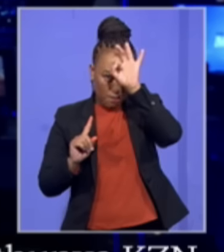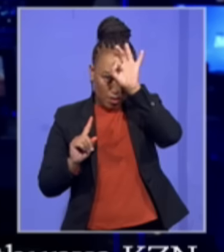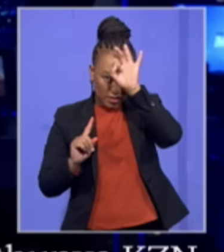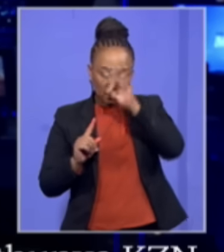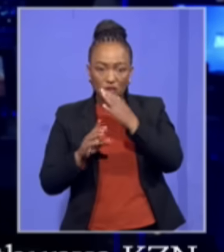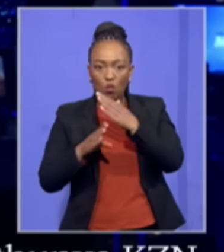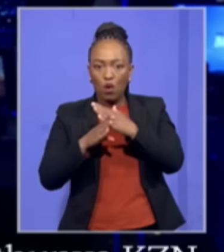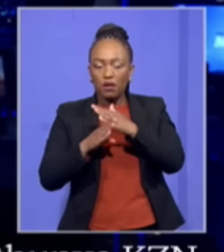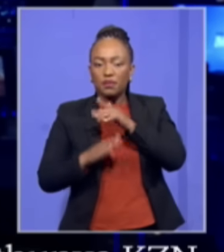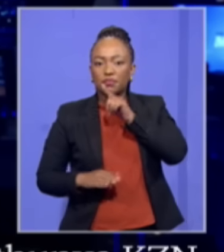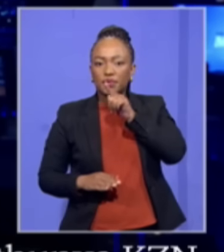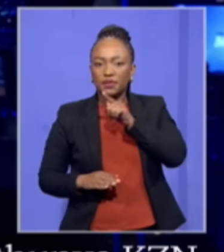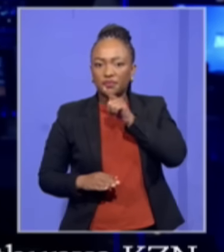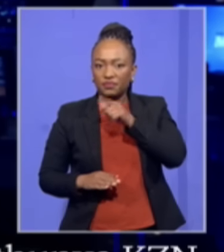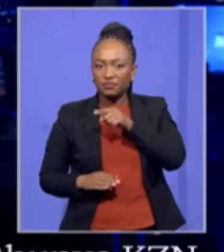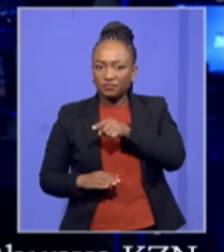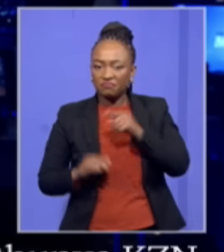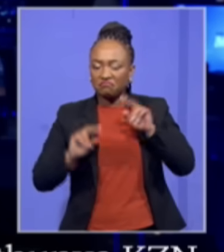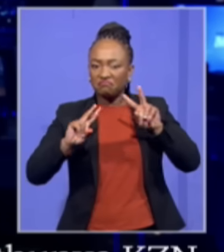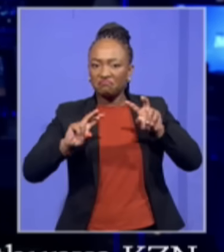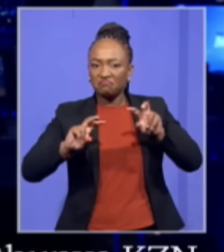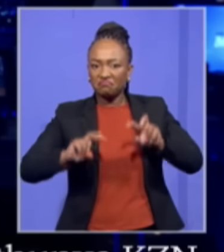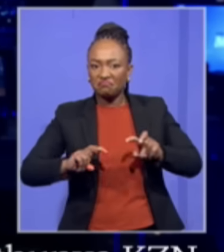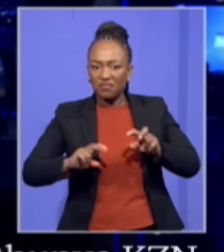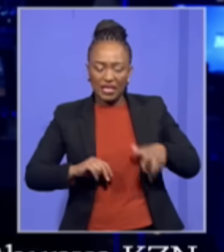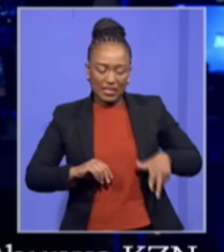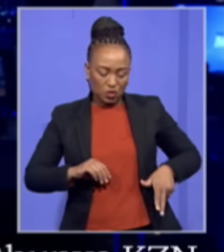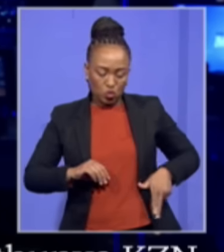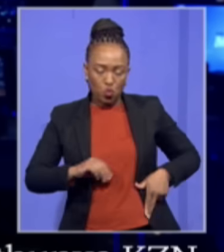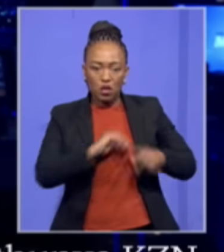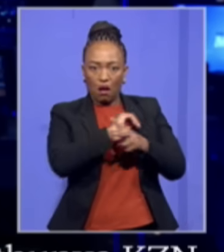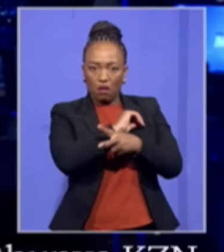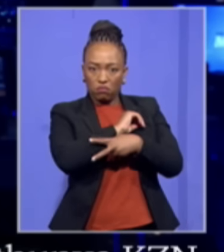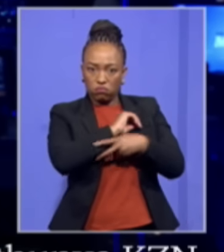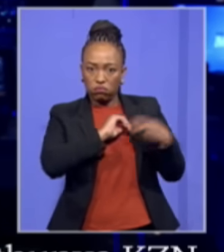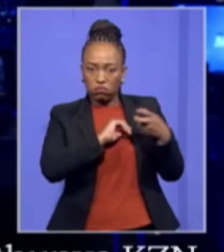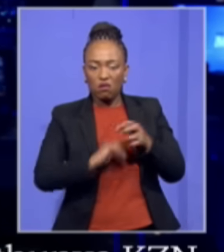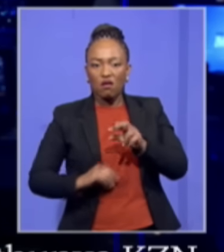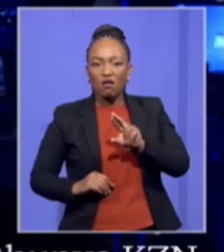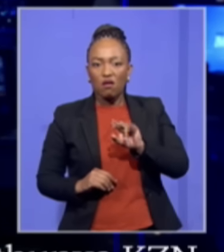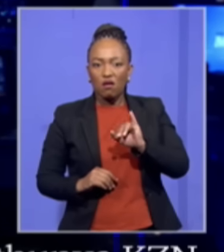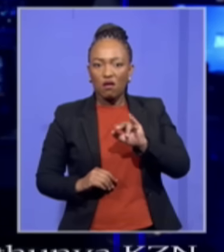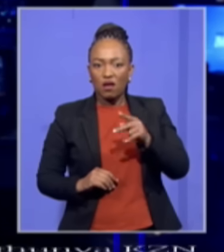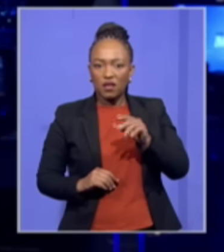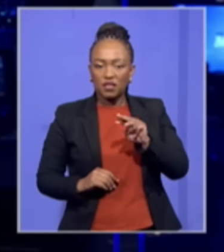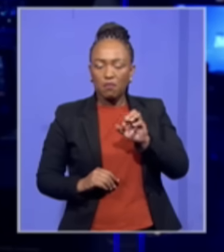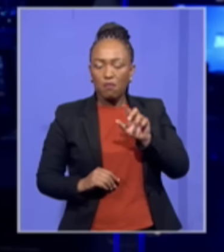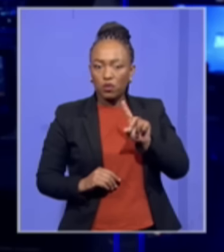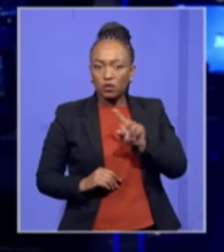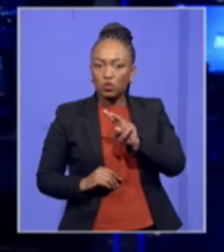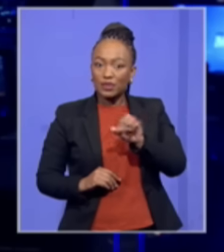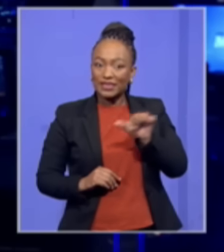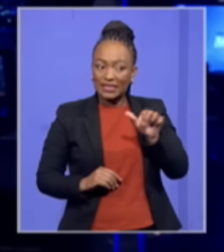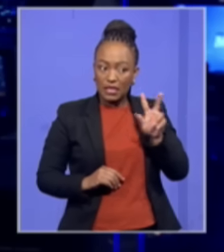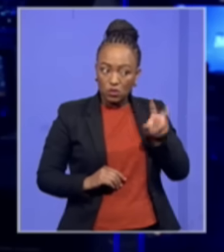Pietermaritzburg. Diphuputso di bontsha ha sethunya sena se utswitswe stationing sa sepolesa sa Richmond ka 2006.